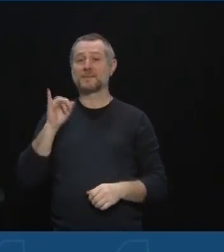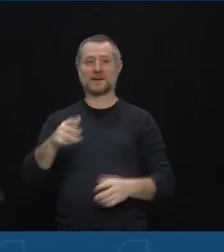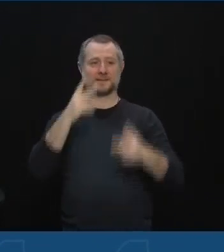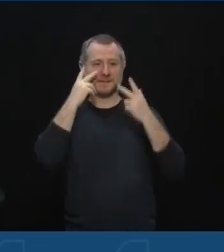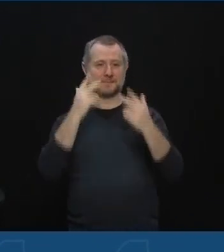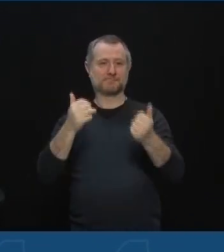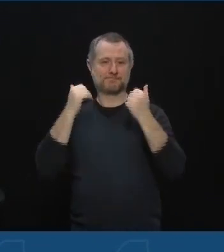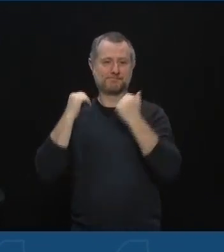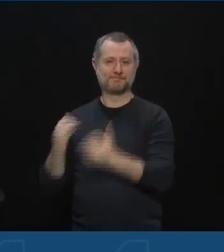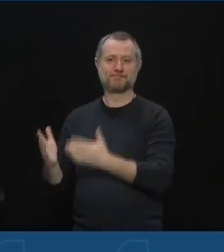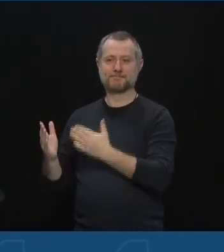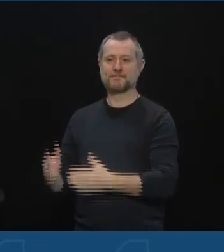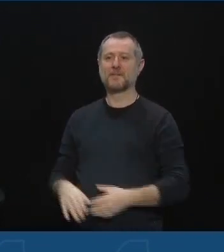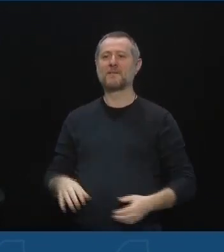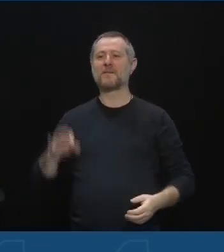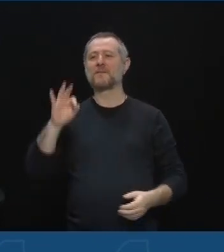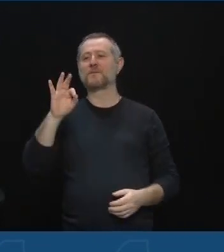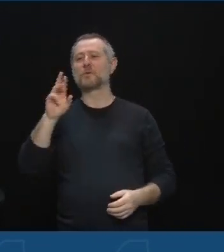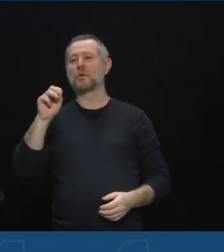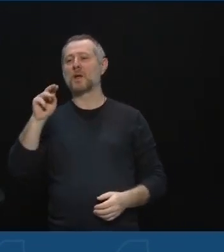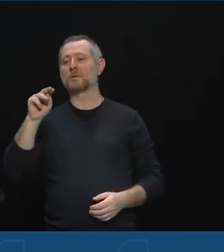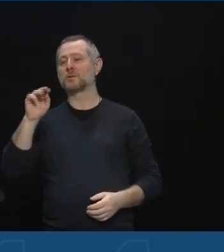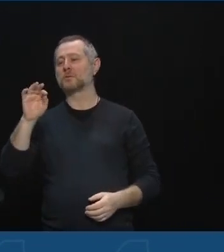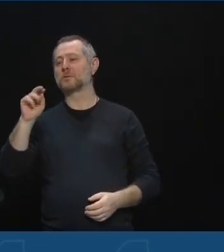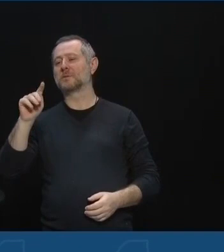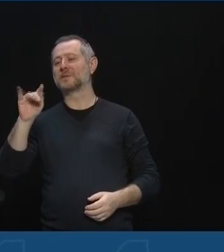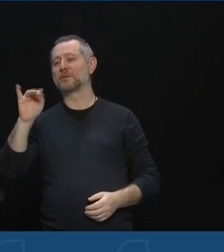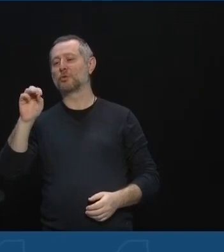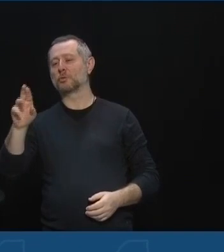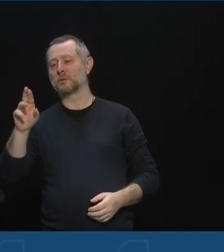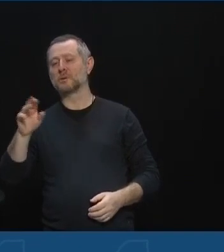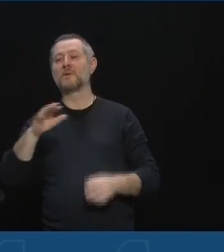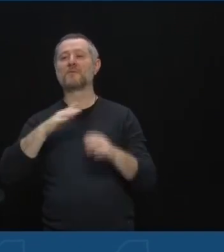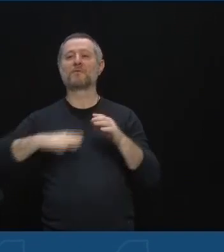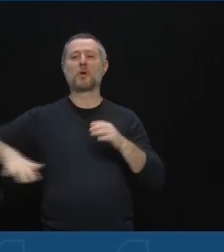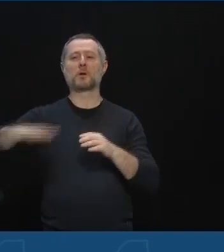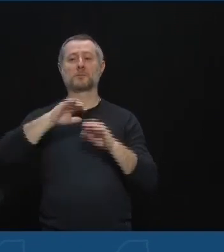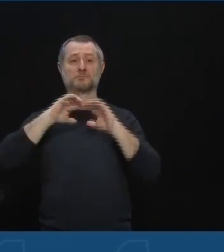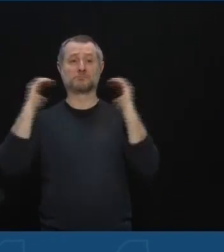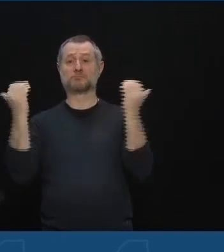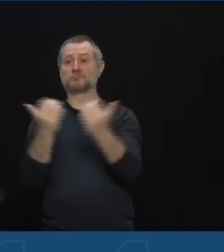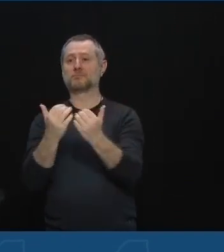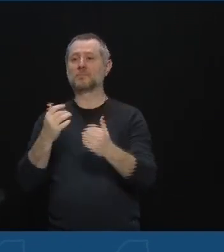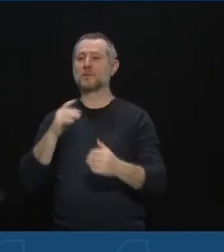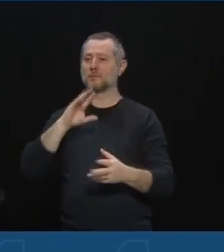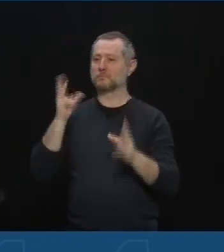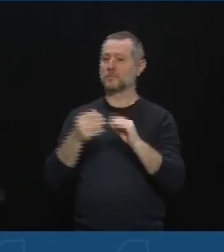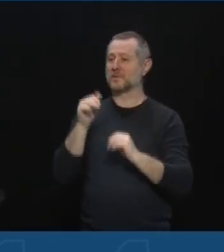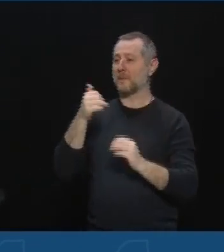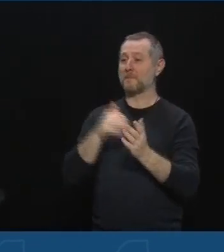Frontier Field, an additional $10 million for a total of $12.5 million for upgrades.